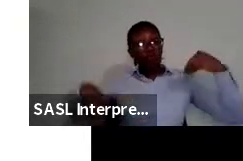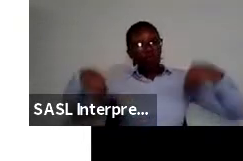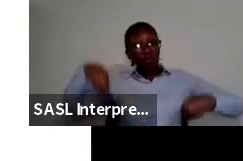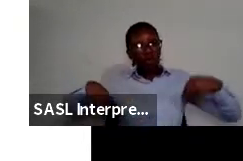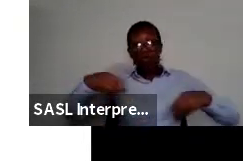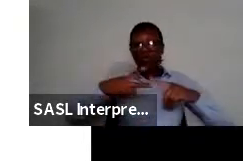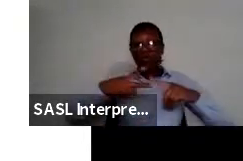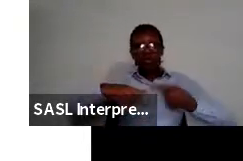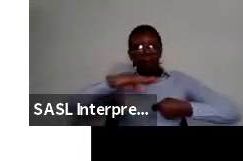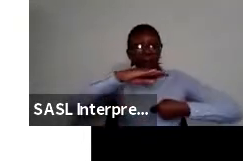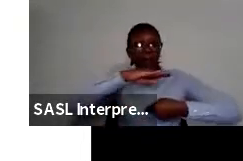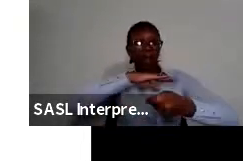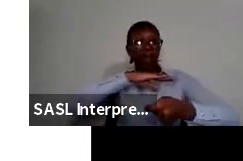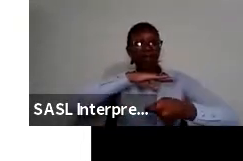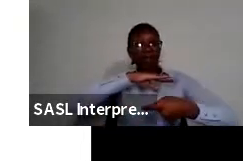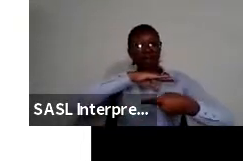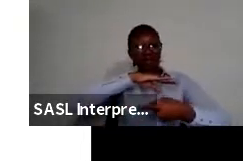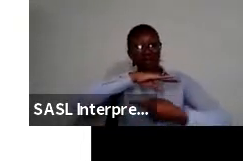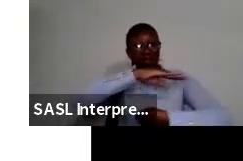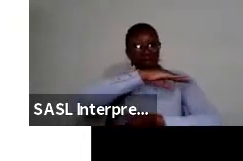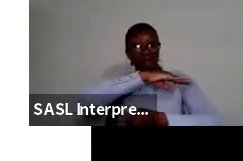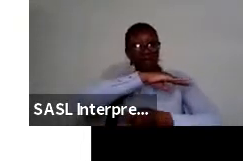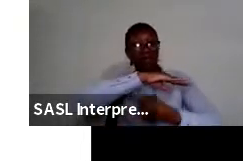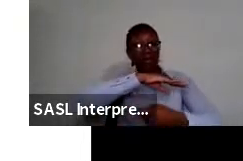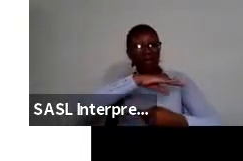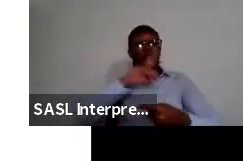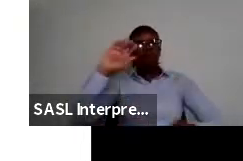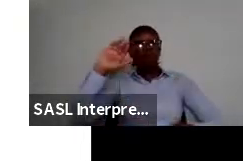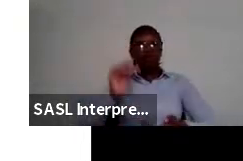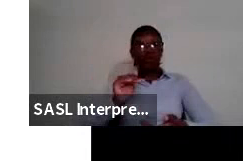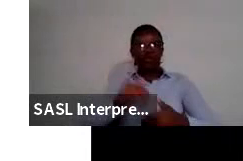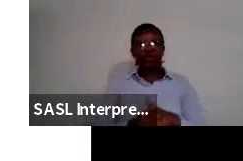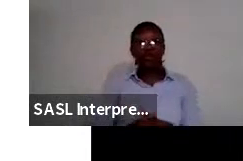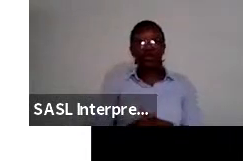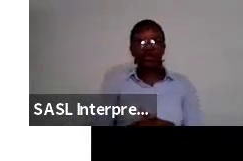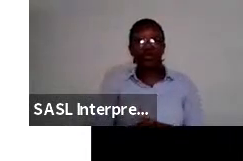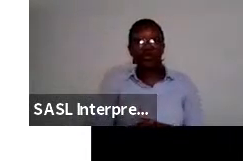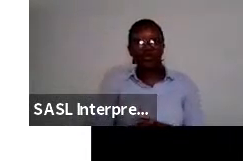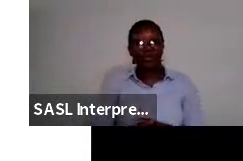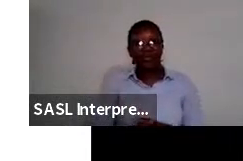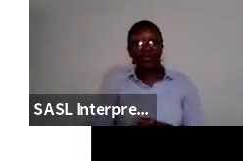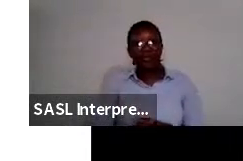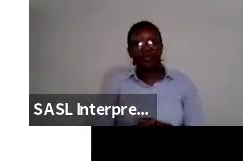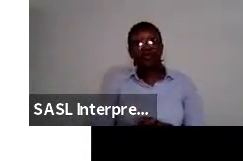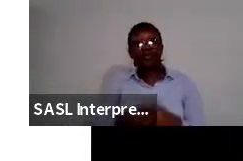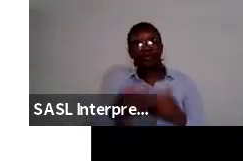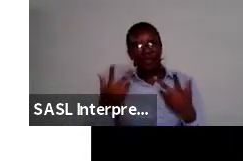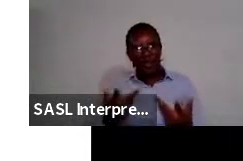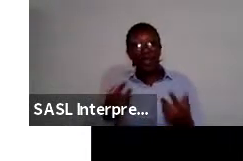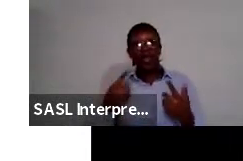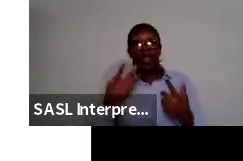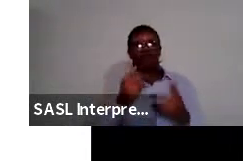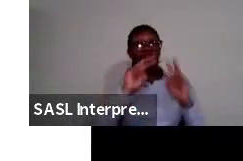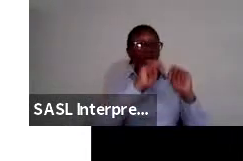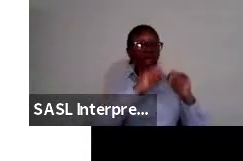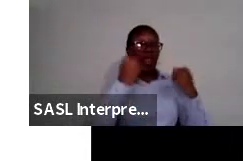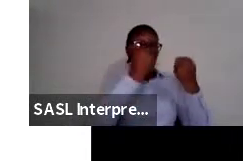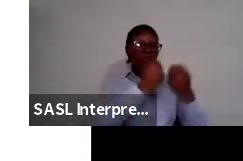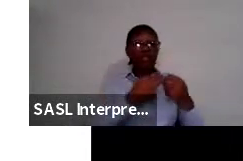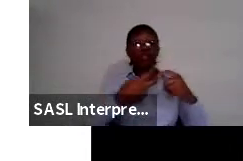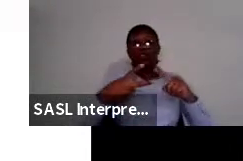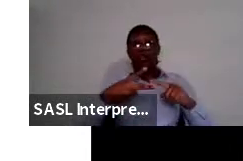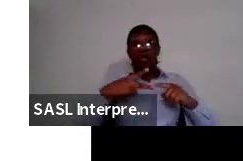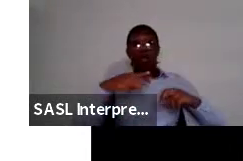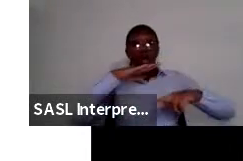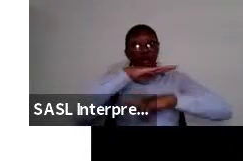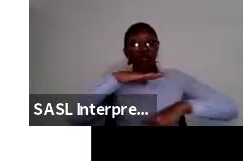in all its forms. That is the fact that I've already spoken to. The strengthening of national, regional, and